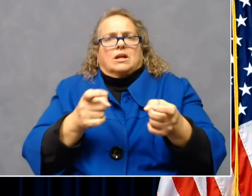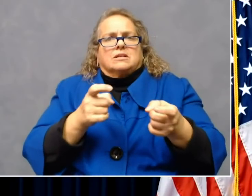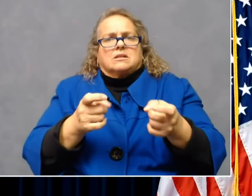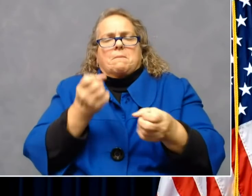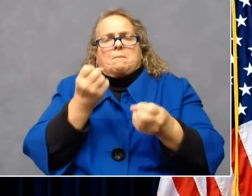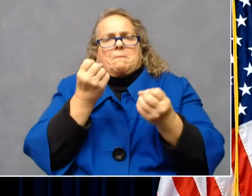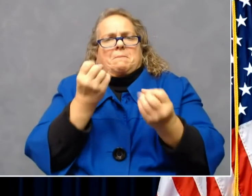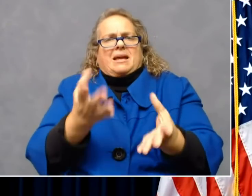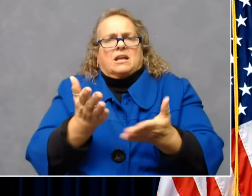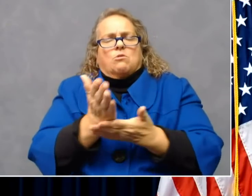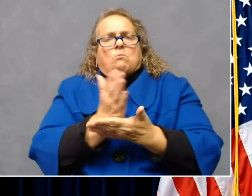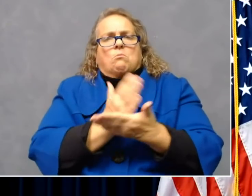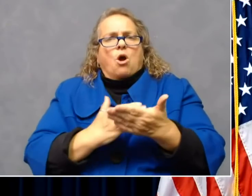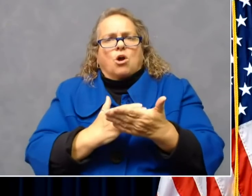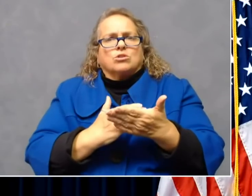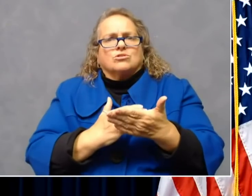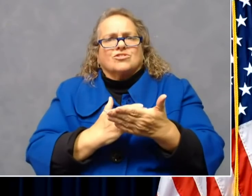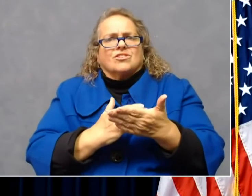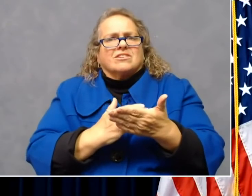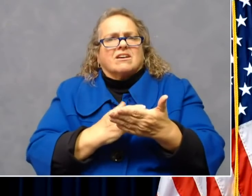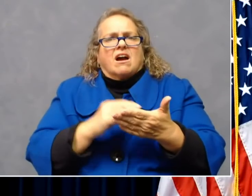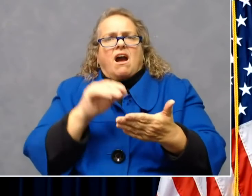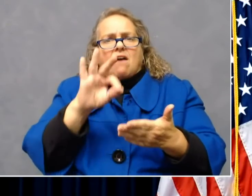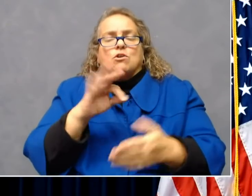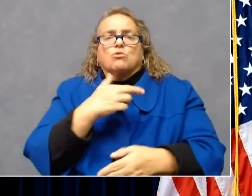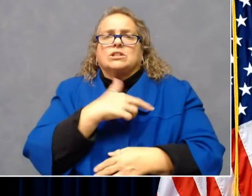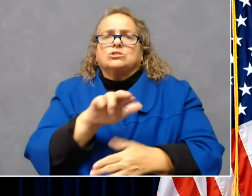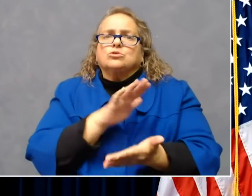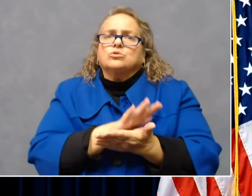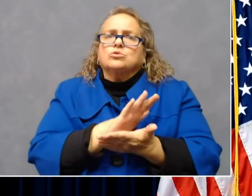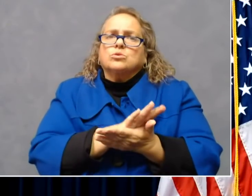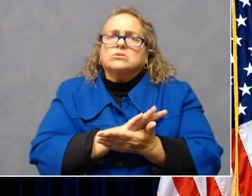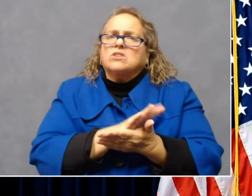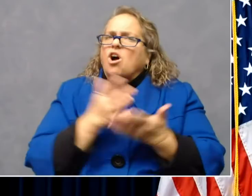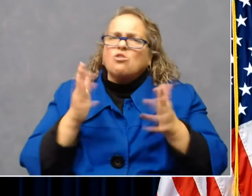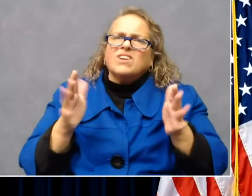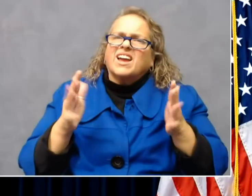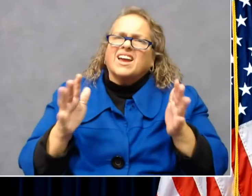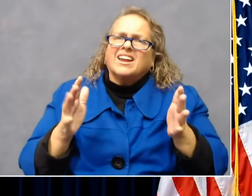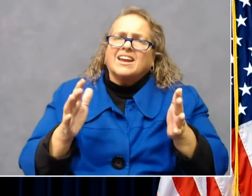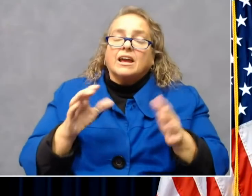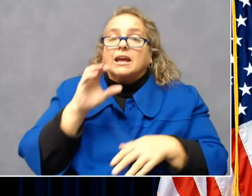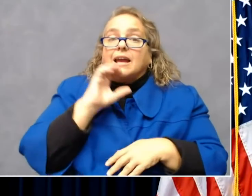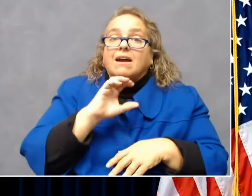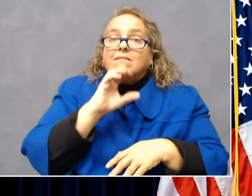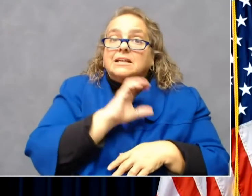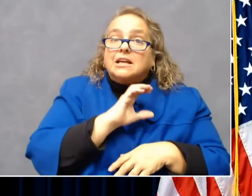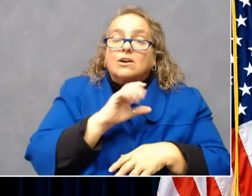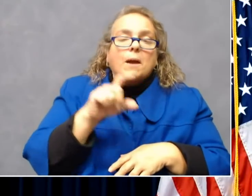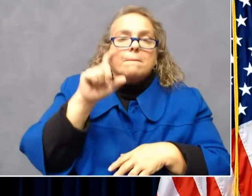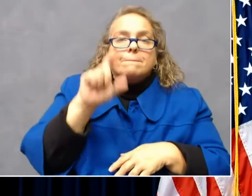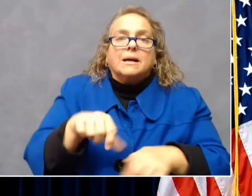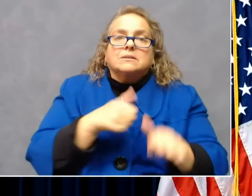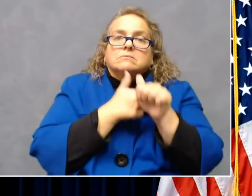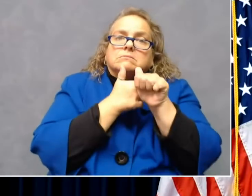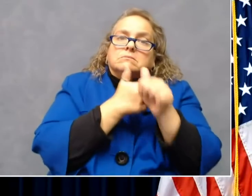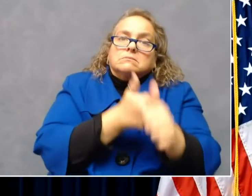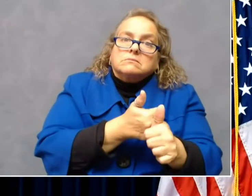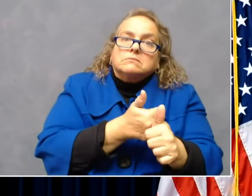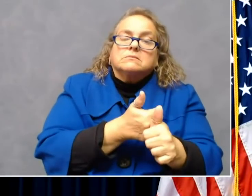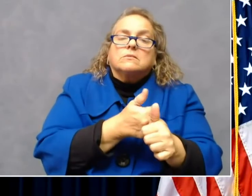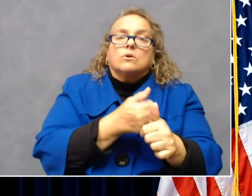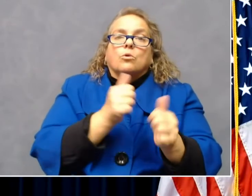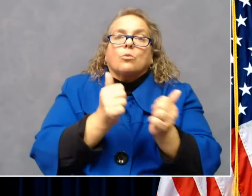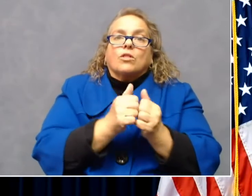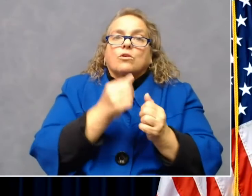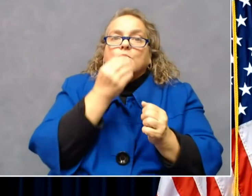of religious schools. Your cafeteria, has to apply with the different